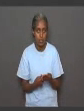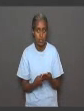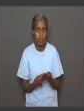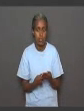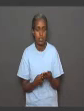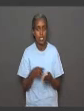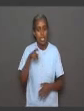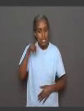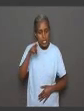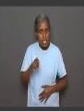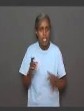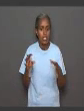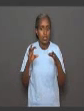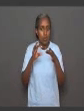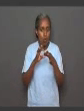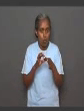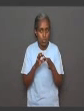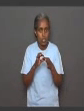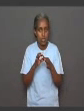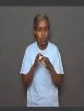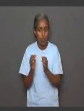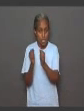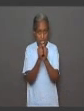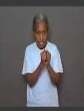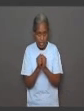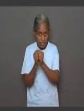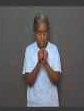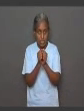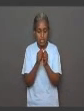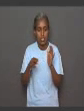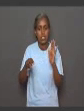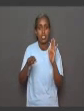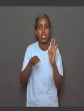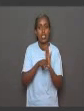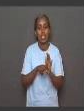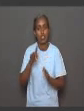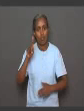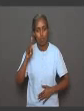Therefore, the x-coordinate of the intersection is